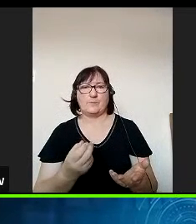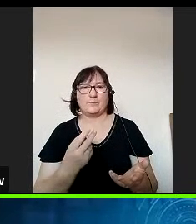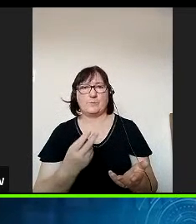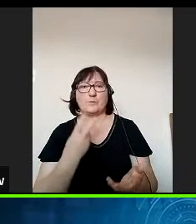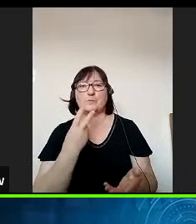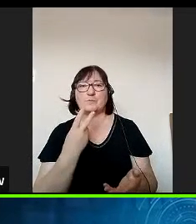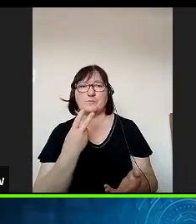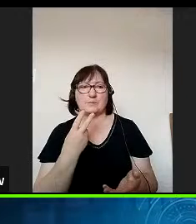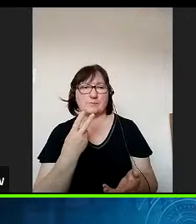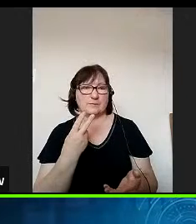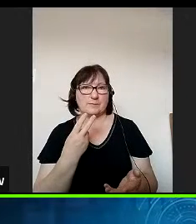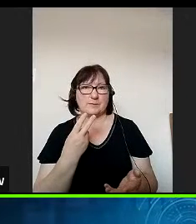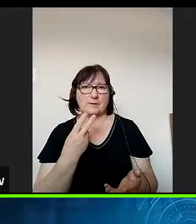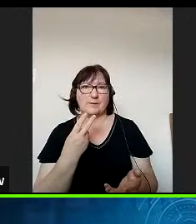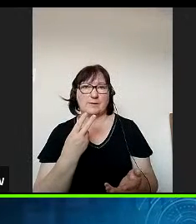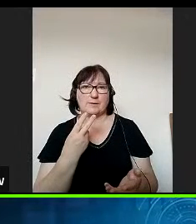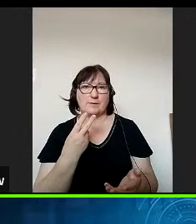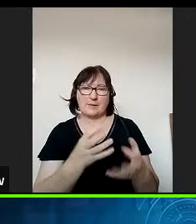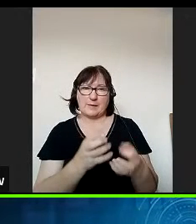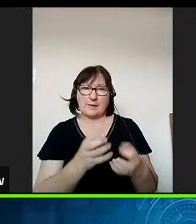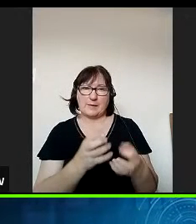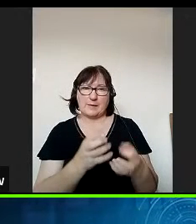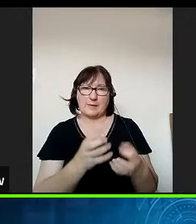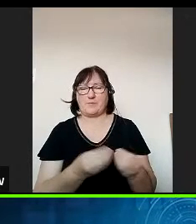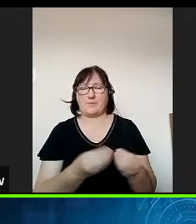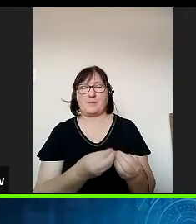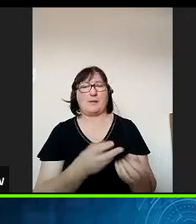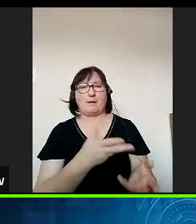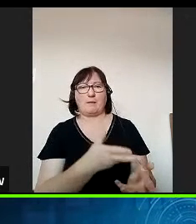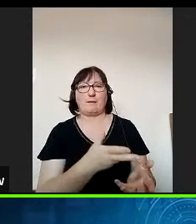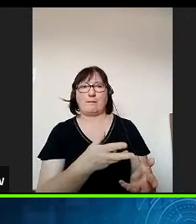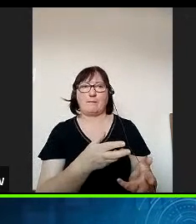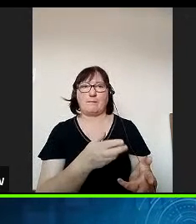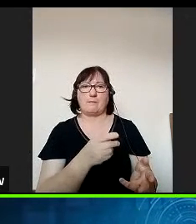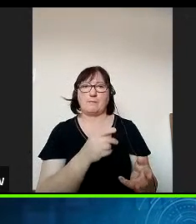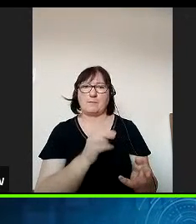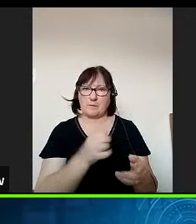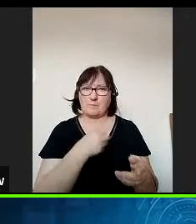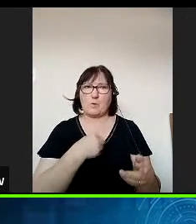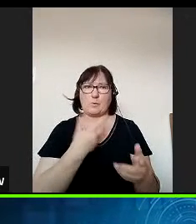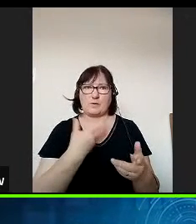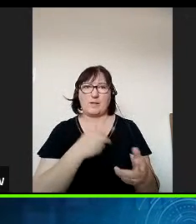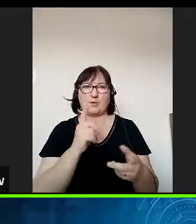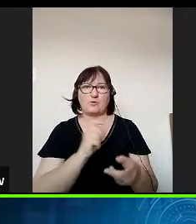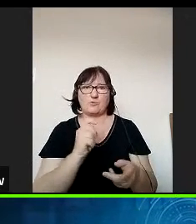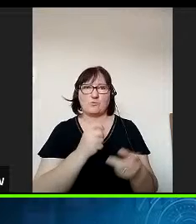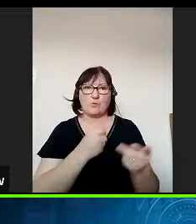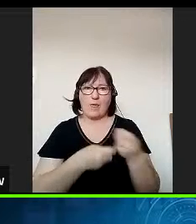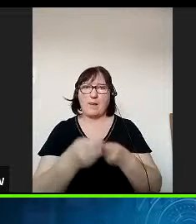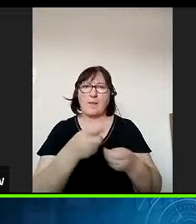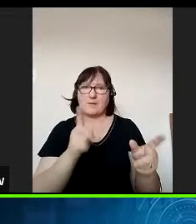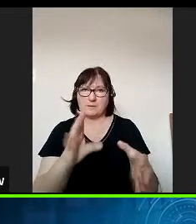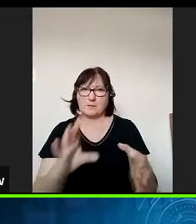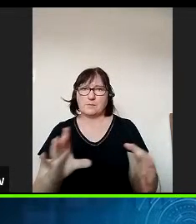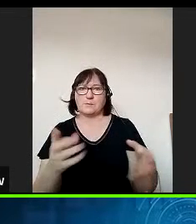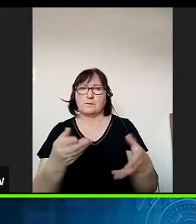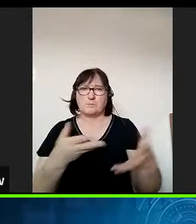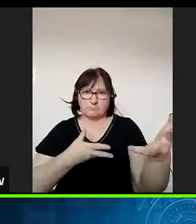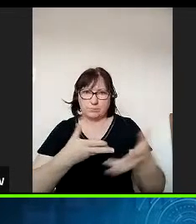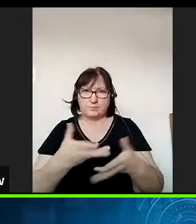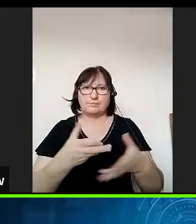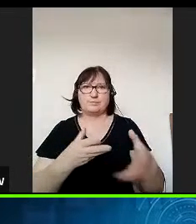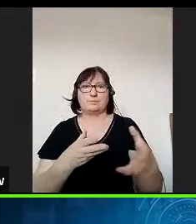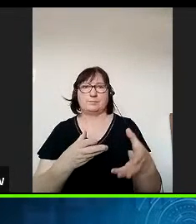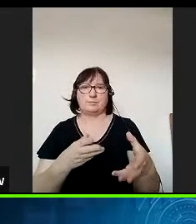maybe detained. So that is the stage that we would like the trader to engage with the commissioner on